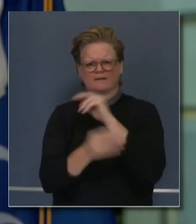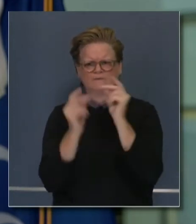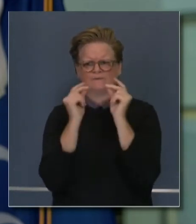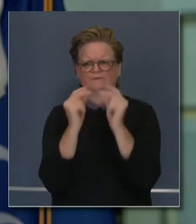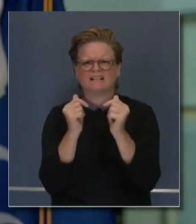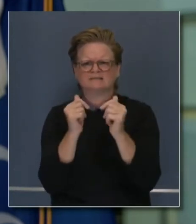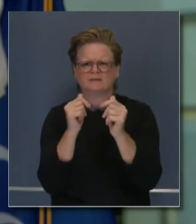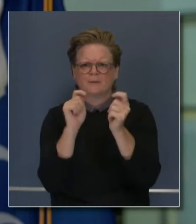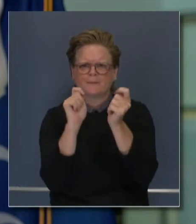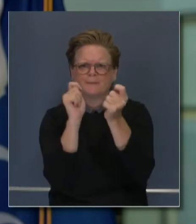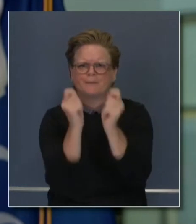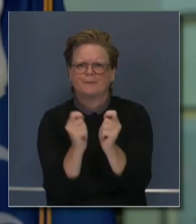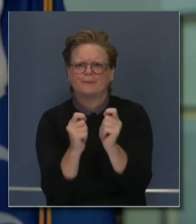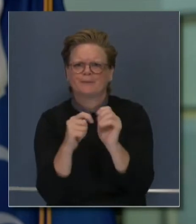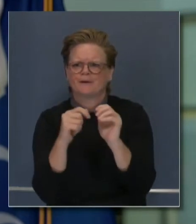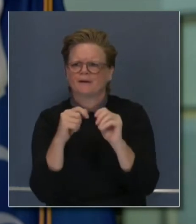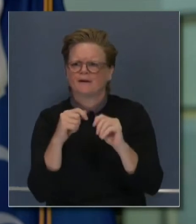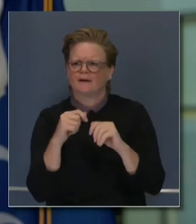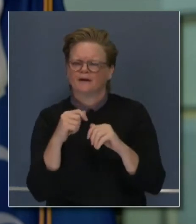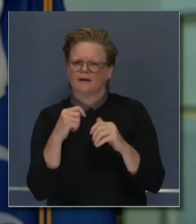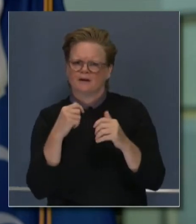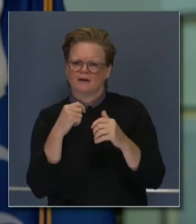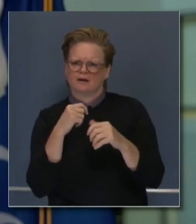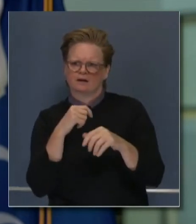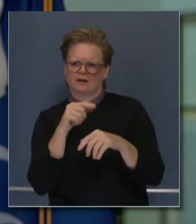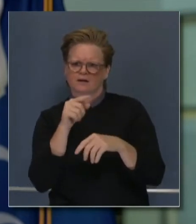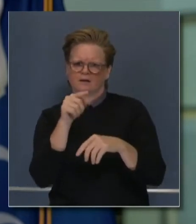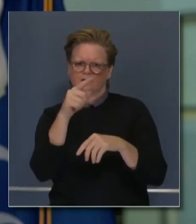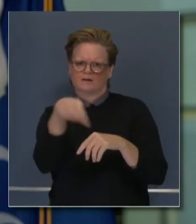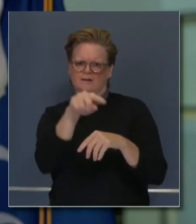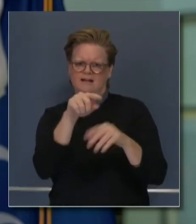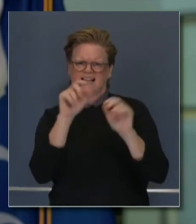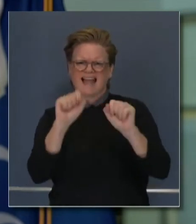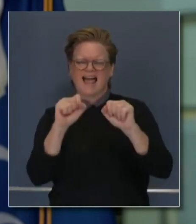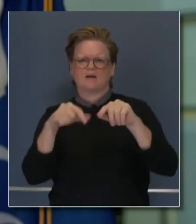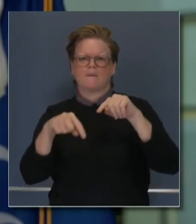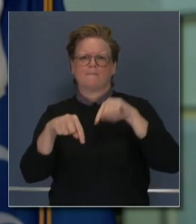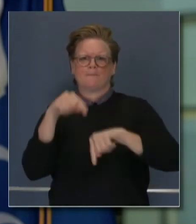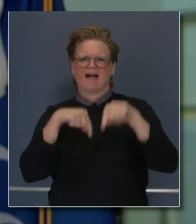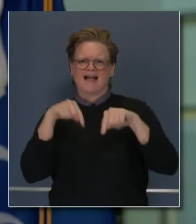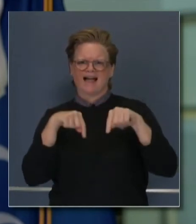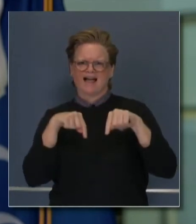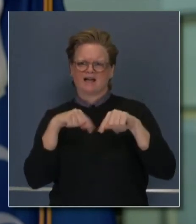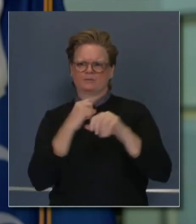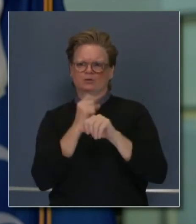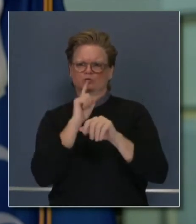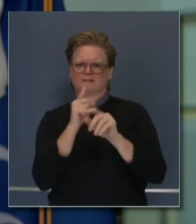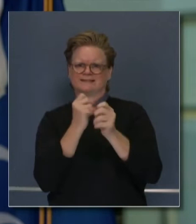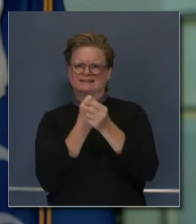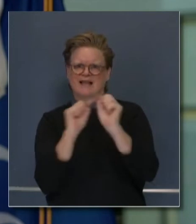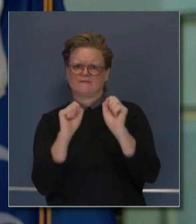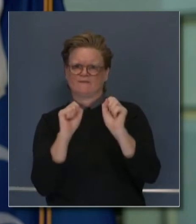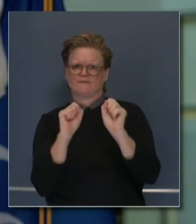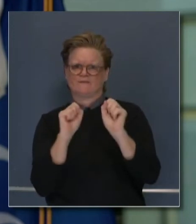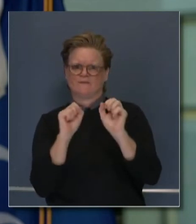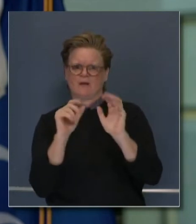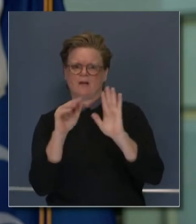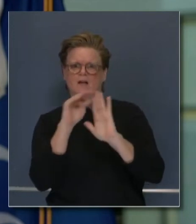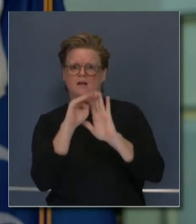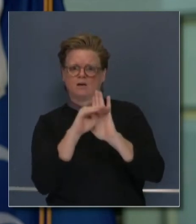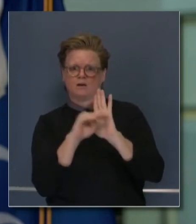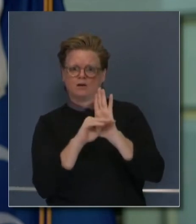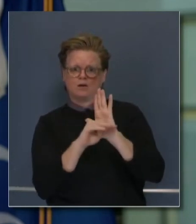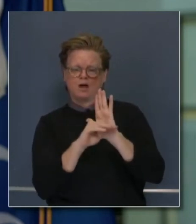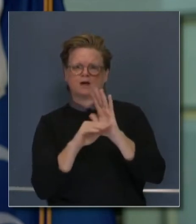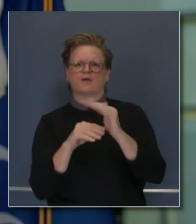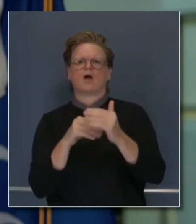and maybe even take a step back. So we feel confident that this is the right way to move forward. I also want to mention that we've